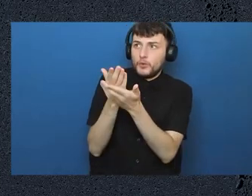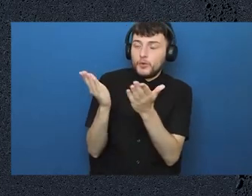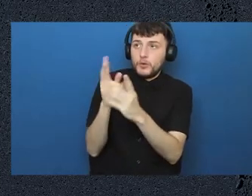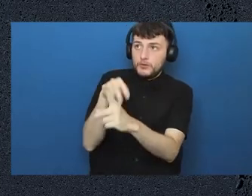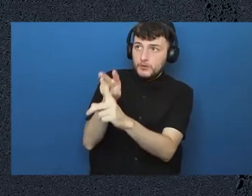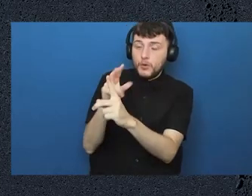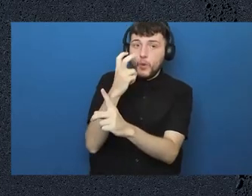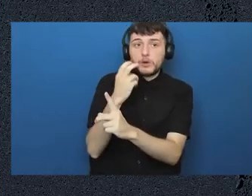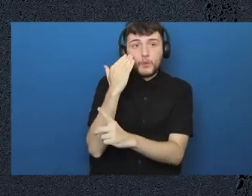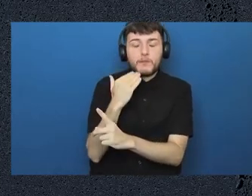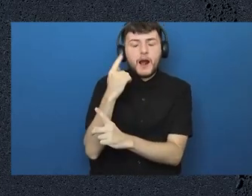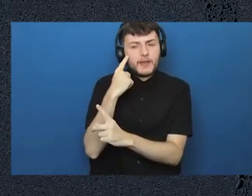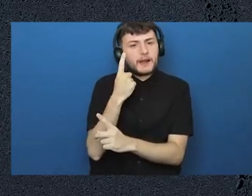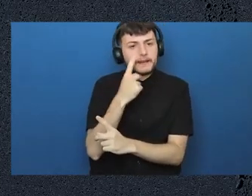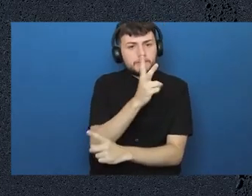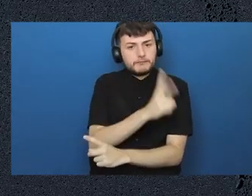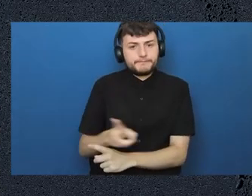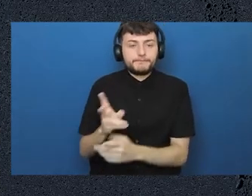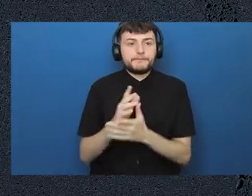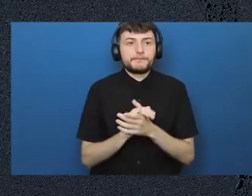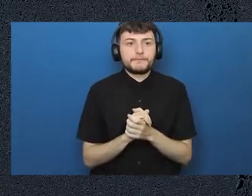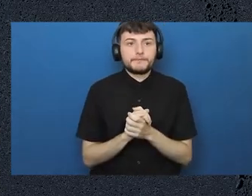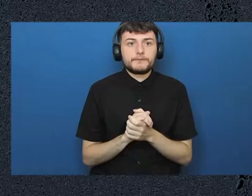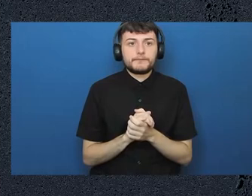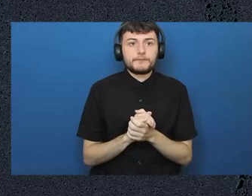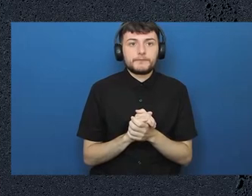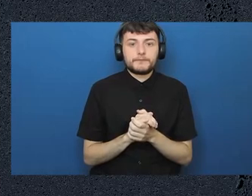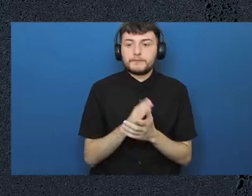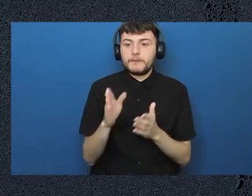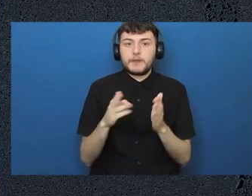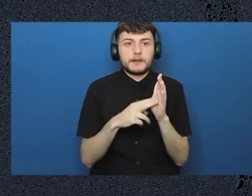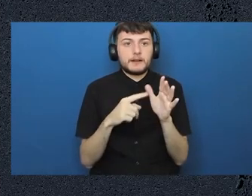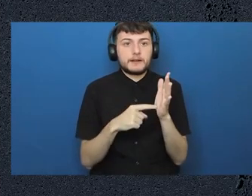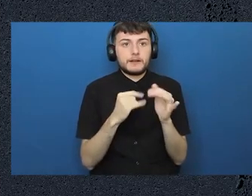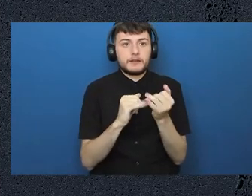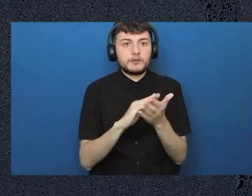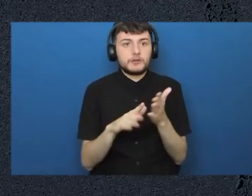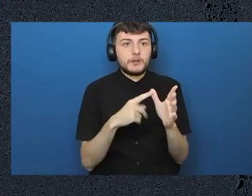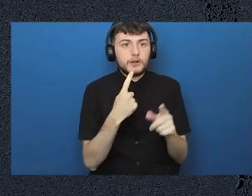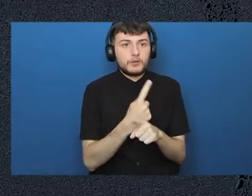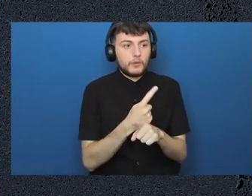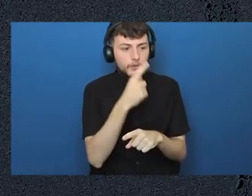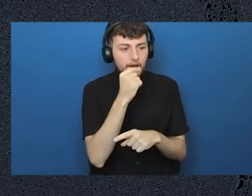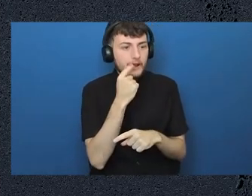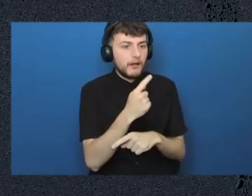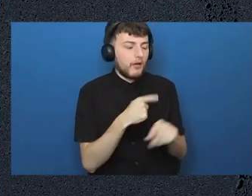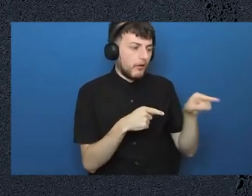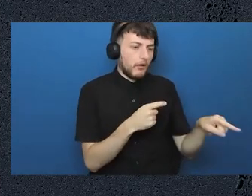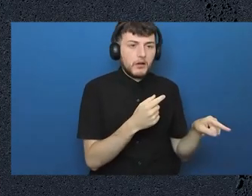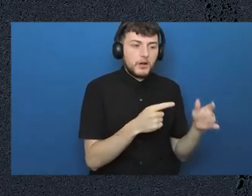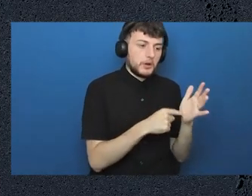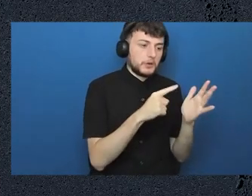that happen. Work when you can be deemed too young, you can be deemed too old. Correct. Ridiculous, yes. Isn't it? It's crazy,